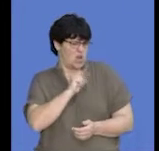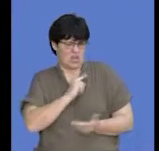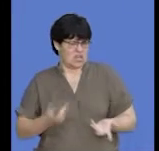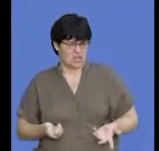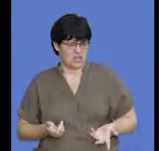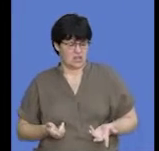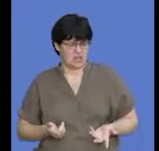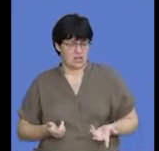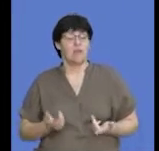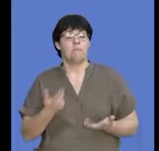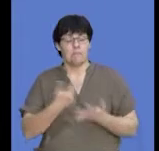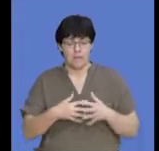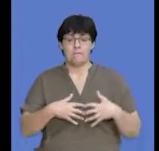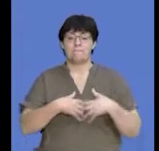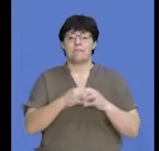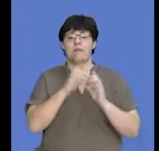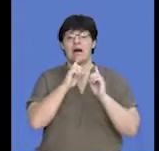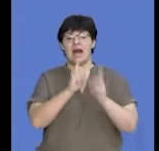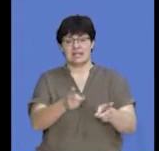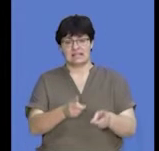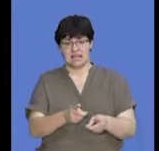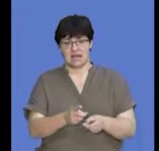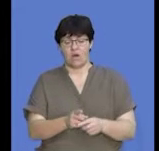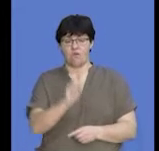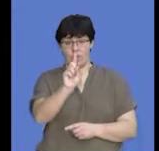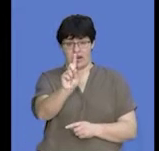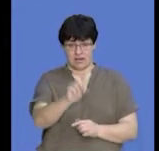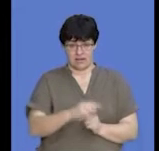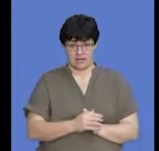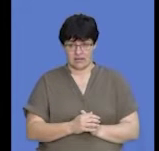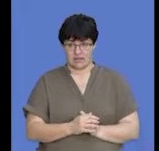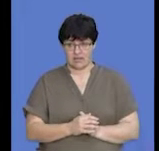that? Because then I can get an answer of 1.